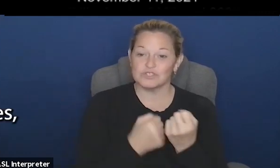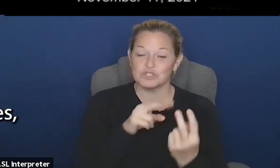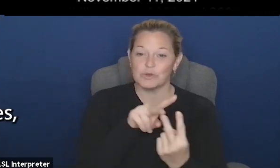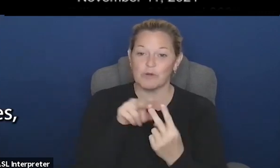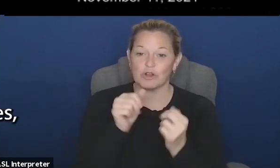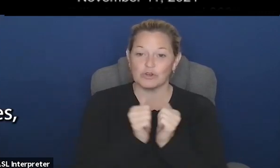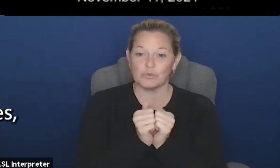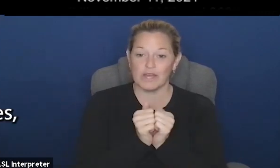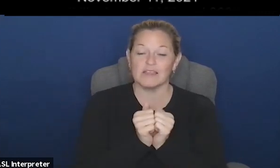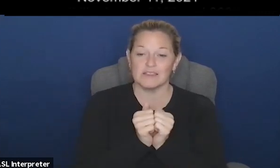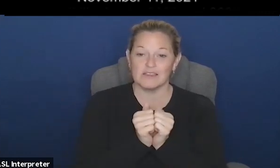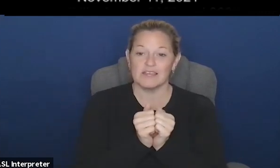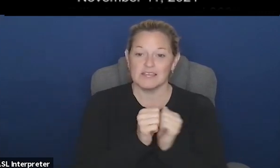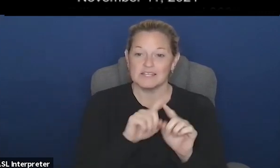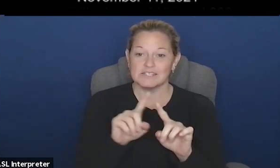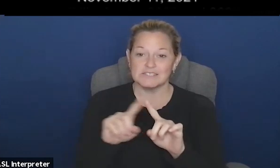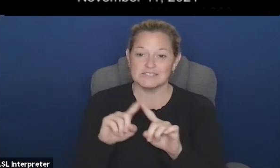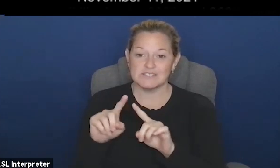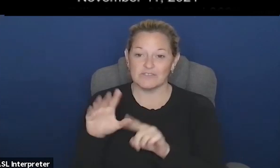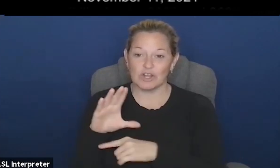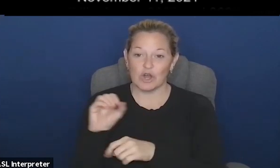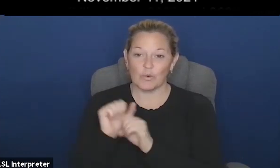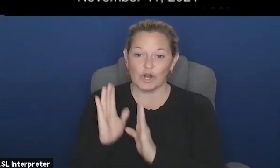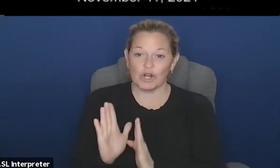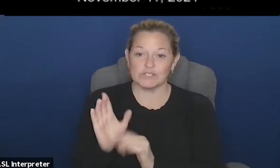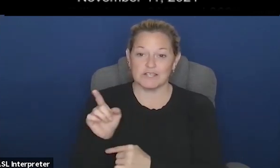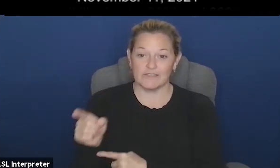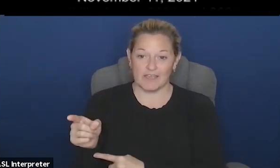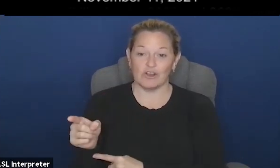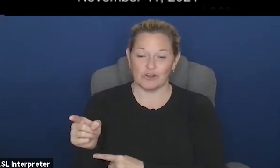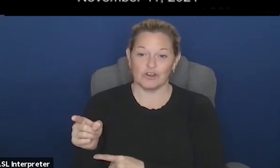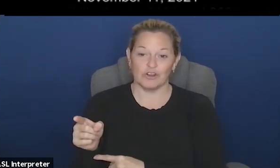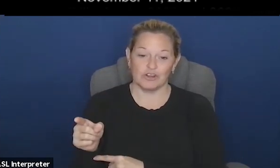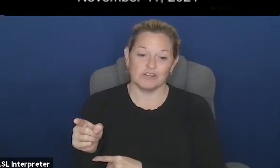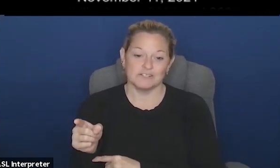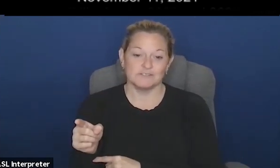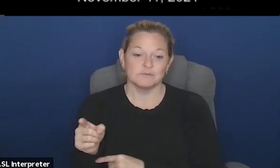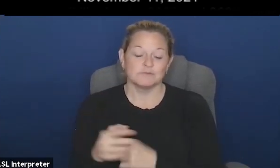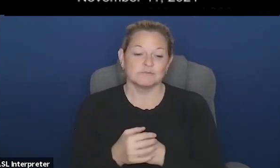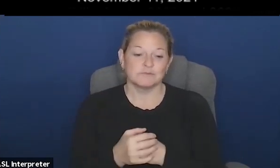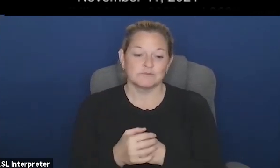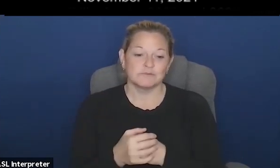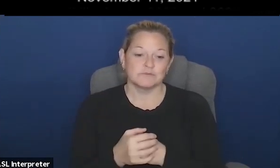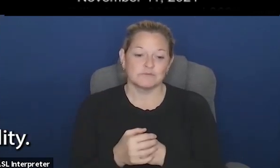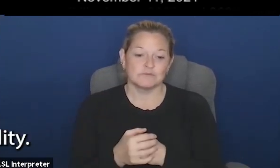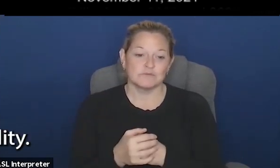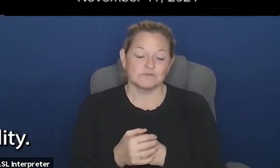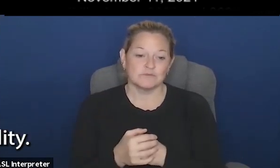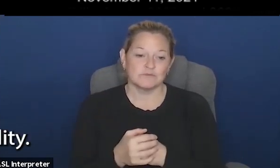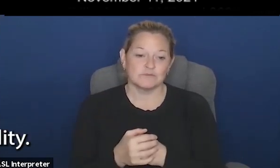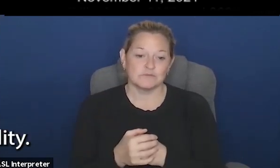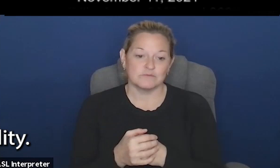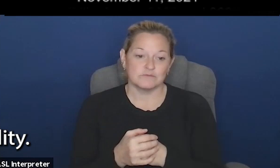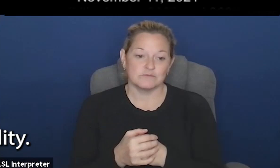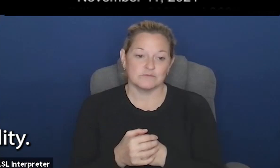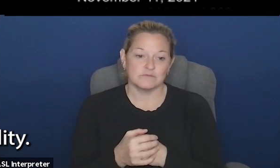Beatriz Garcia in Argentina, and then Paulina Trancasco Iribarren and Erica Leib in Chile. And